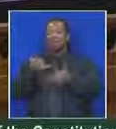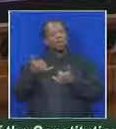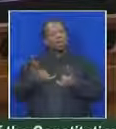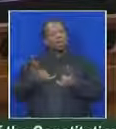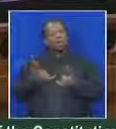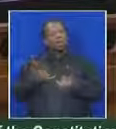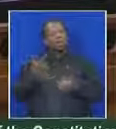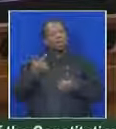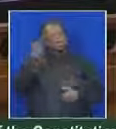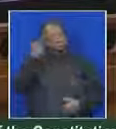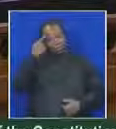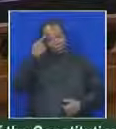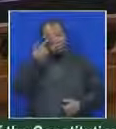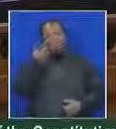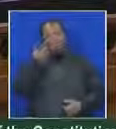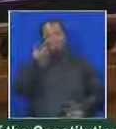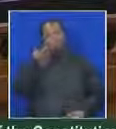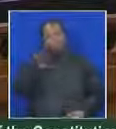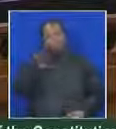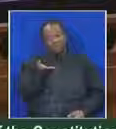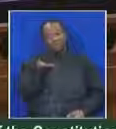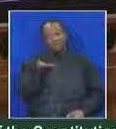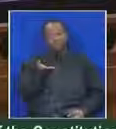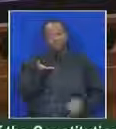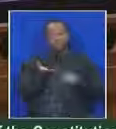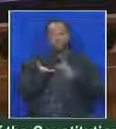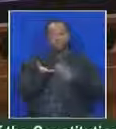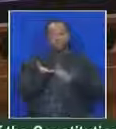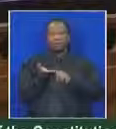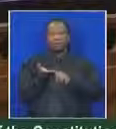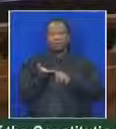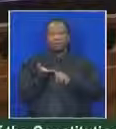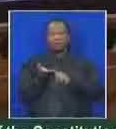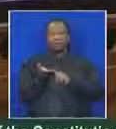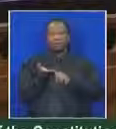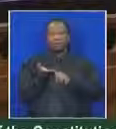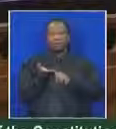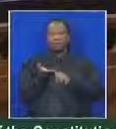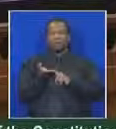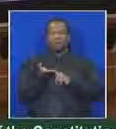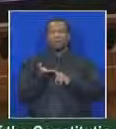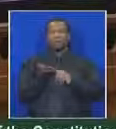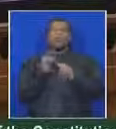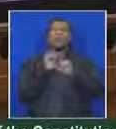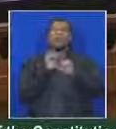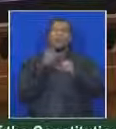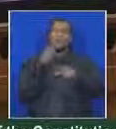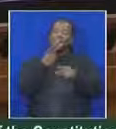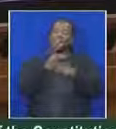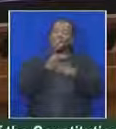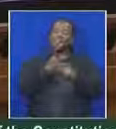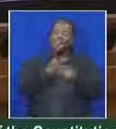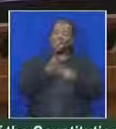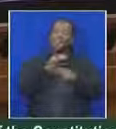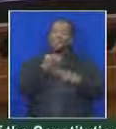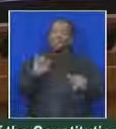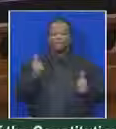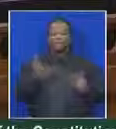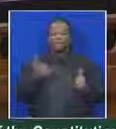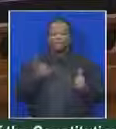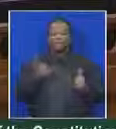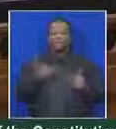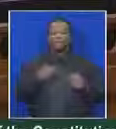is contrary to the facts as they are also confirmed by the audio version of the report.